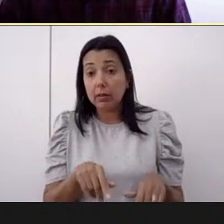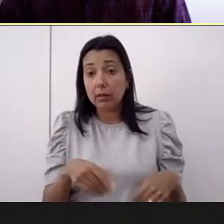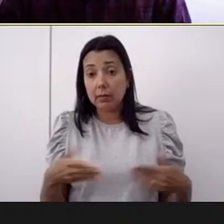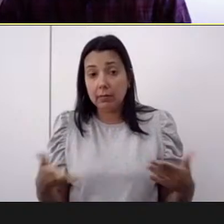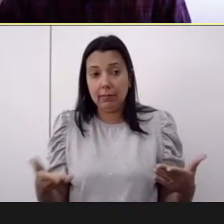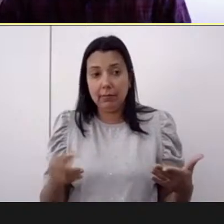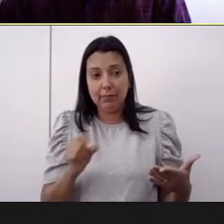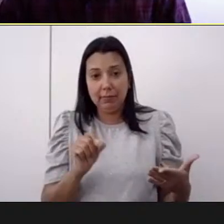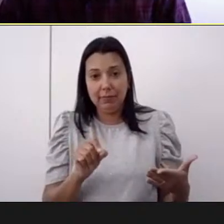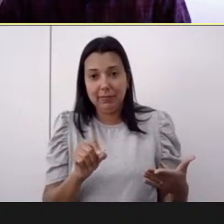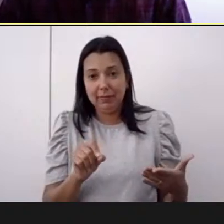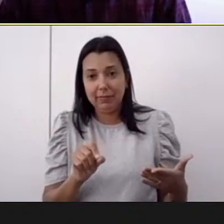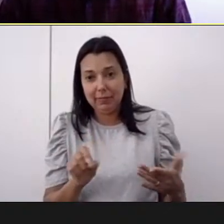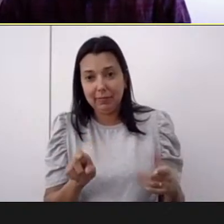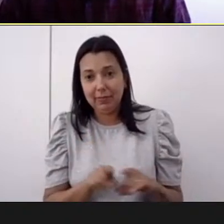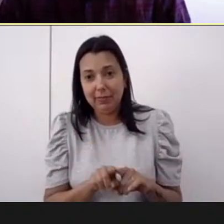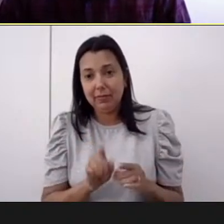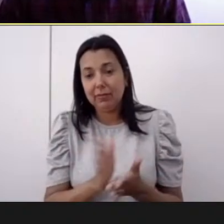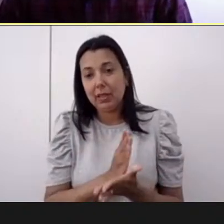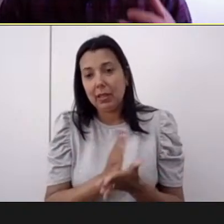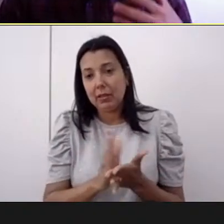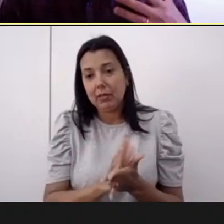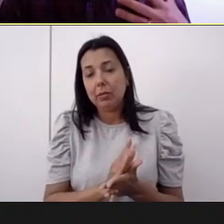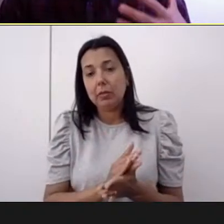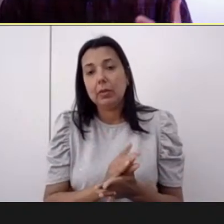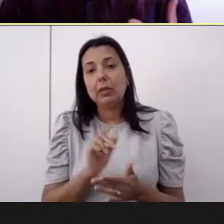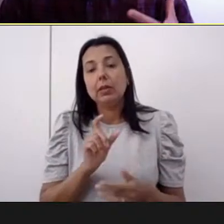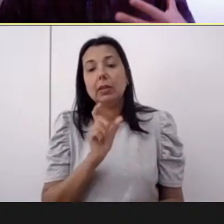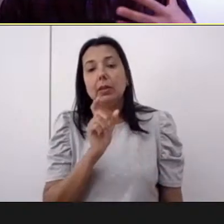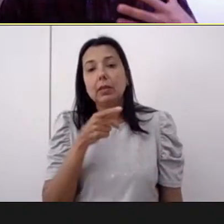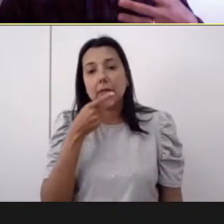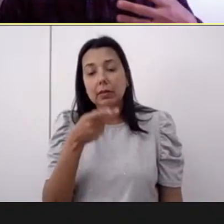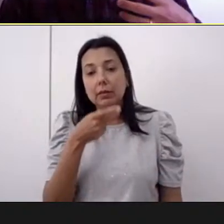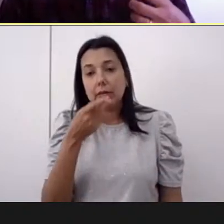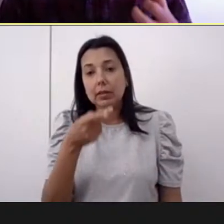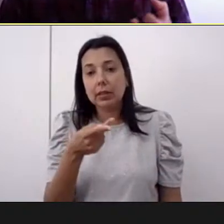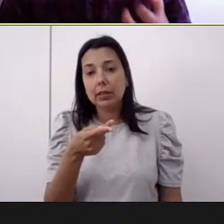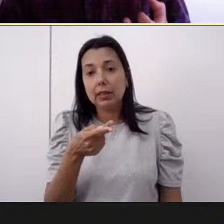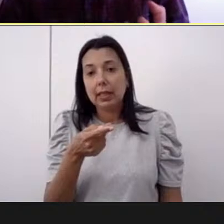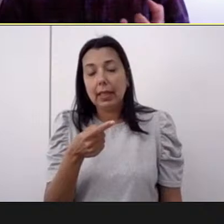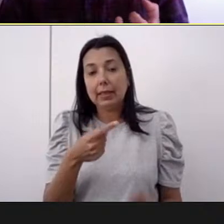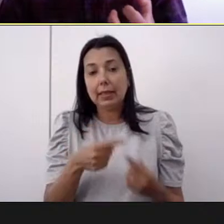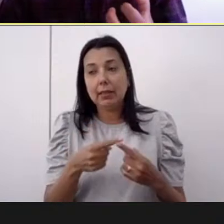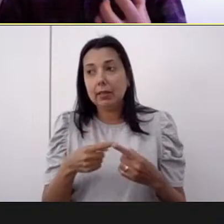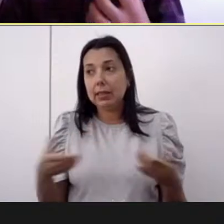few words from you about how can we